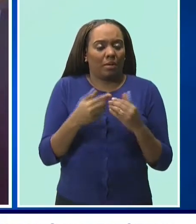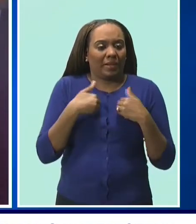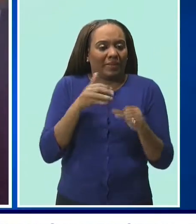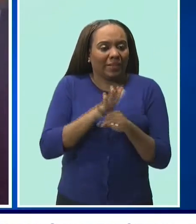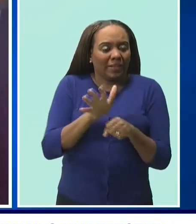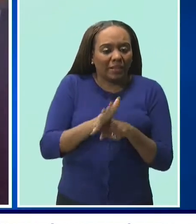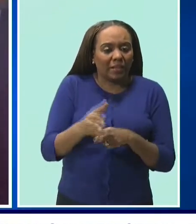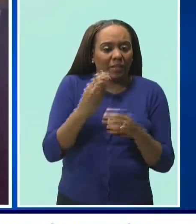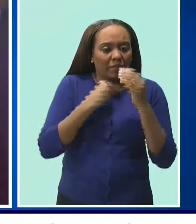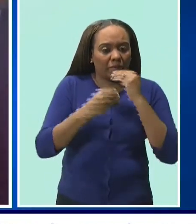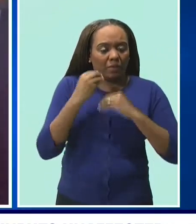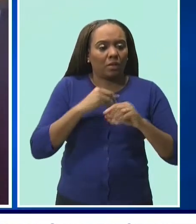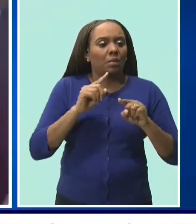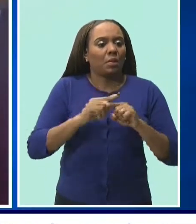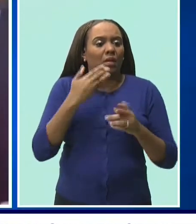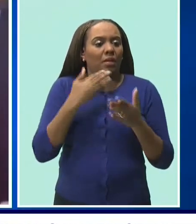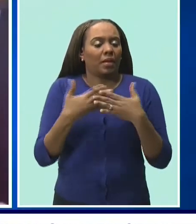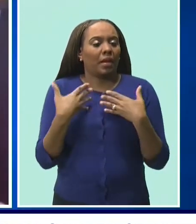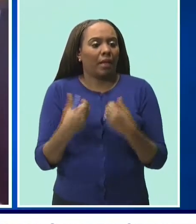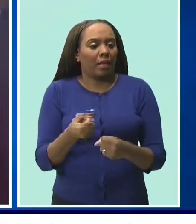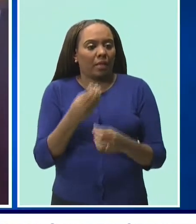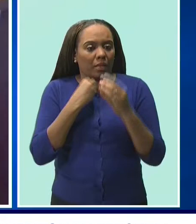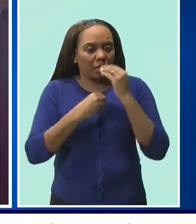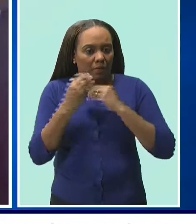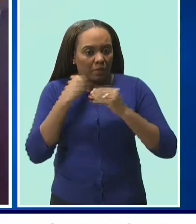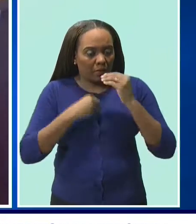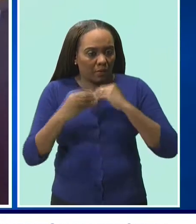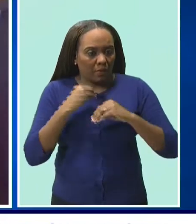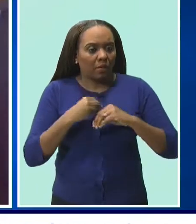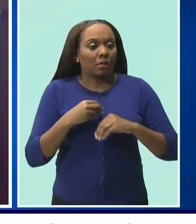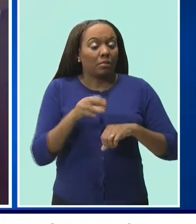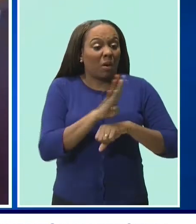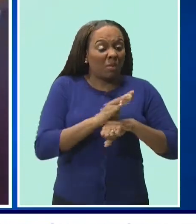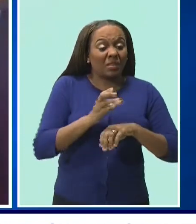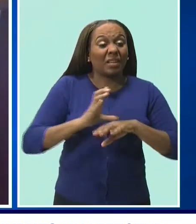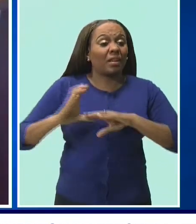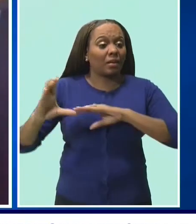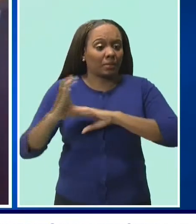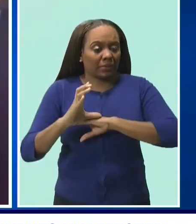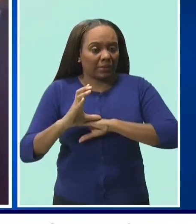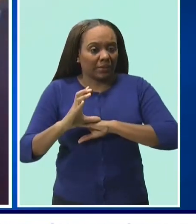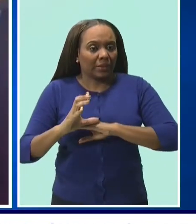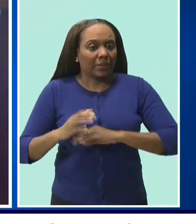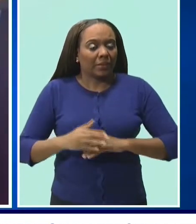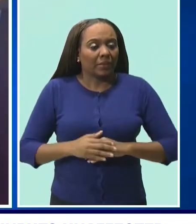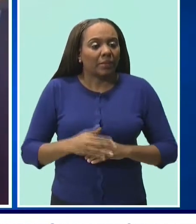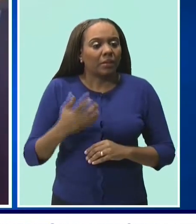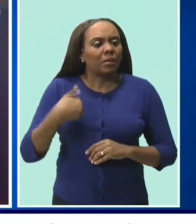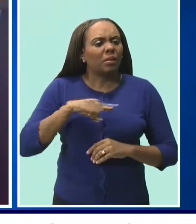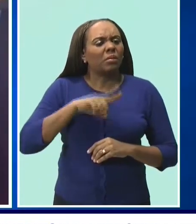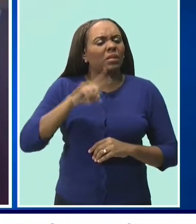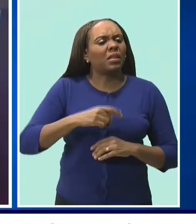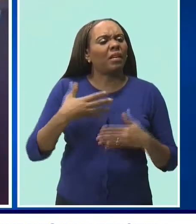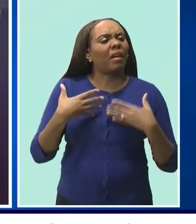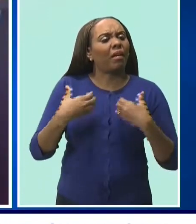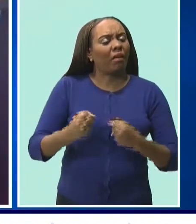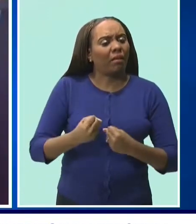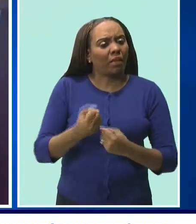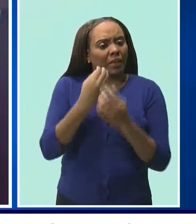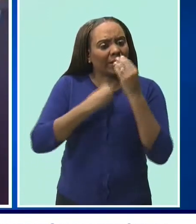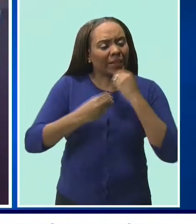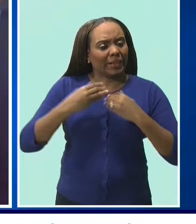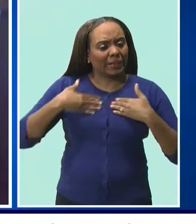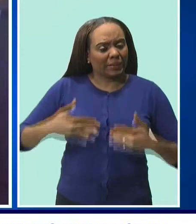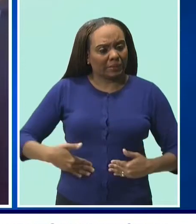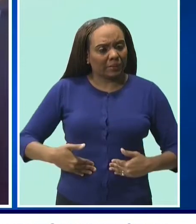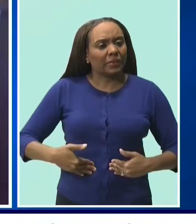have, if not a local, but a regional CARICOM level approach to that, but also how do we bring about nutrition security? And what we're finding more